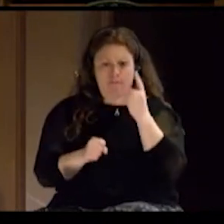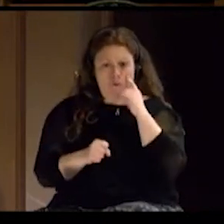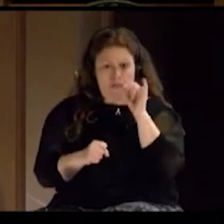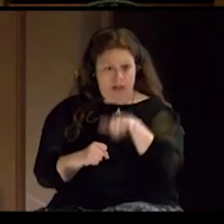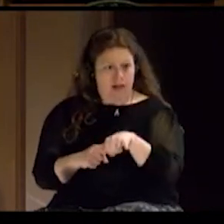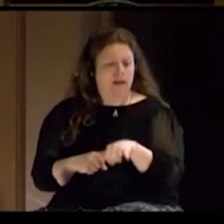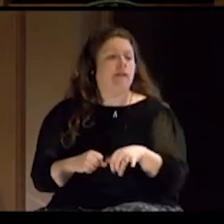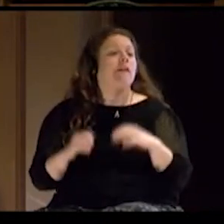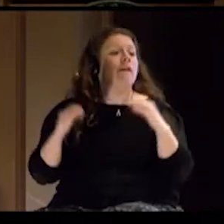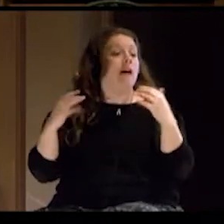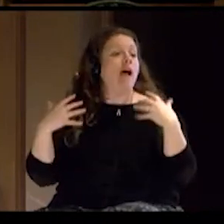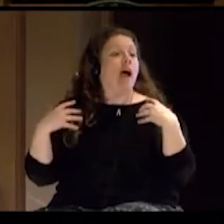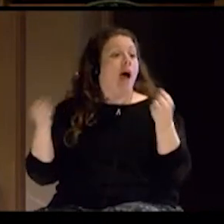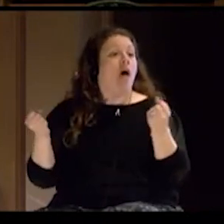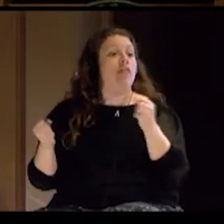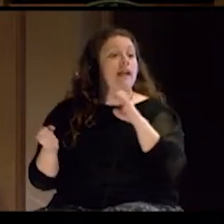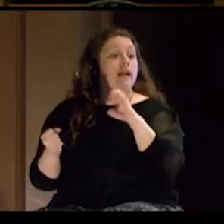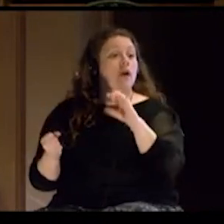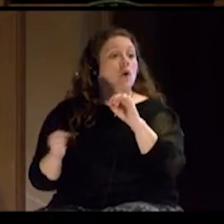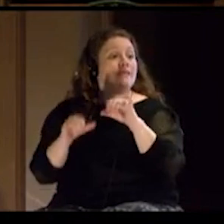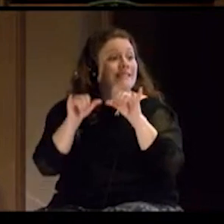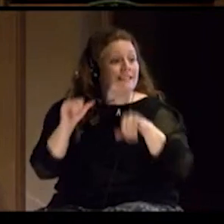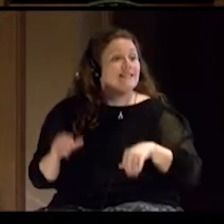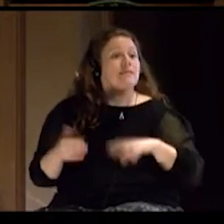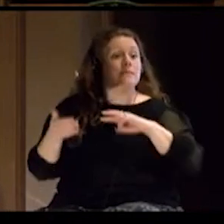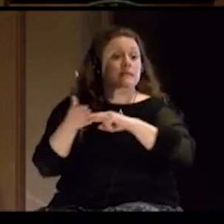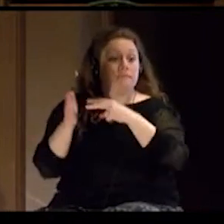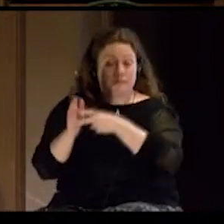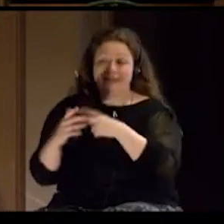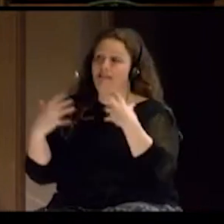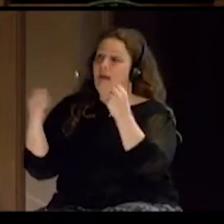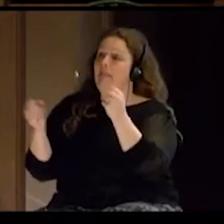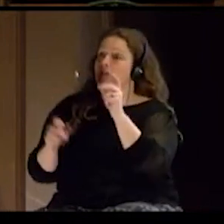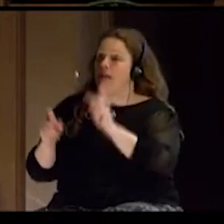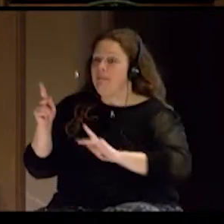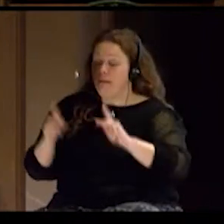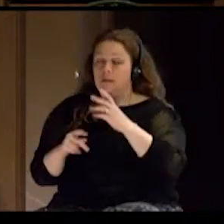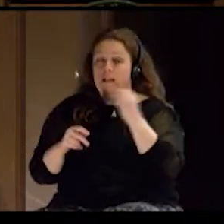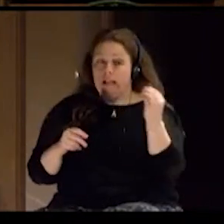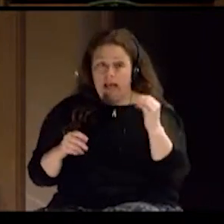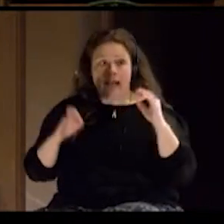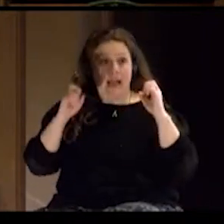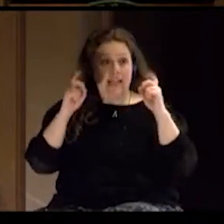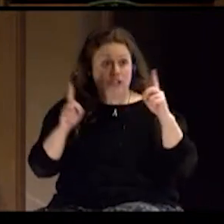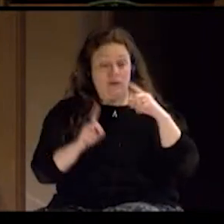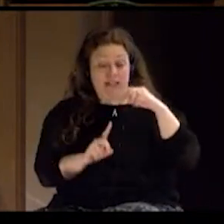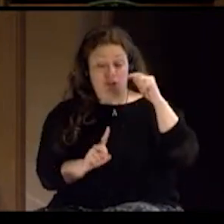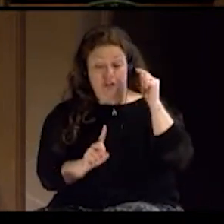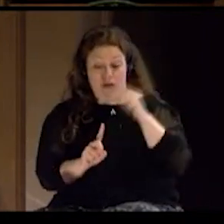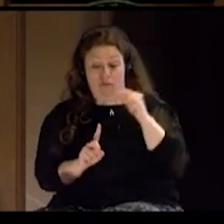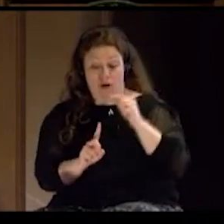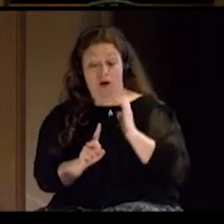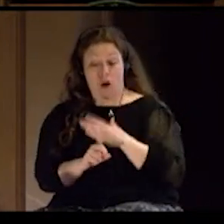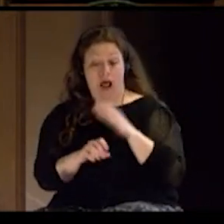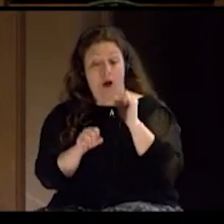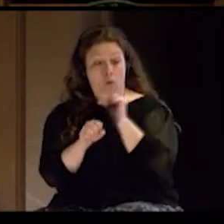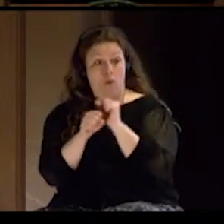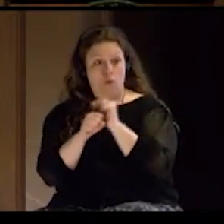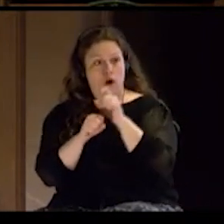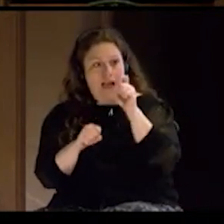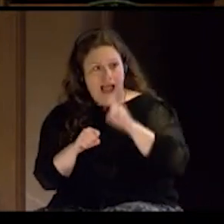people. And education and outreach around our work has to underlie everything that we